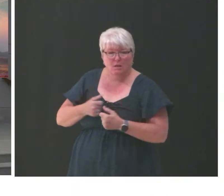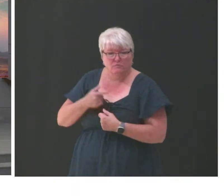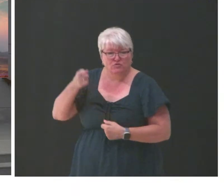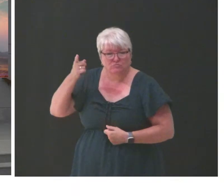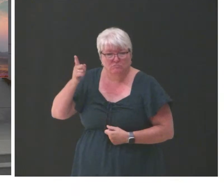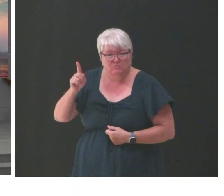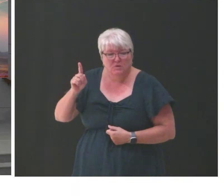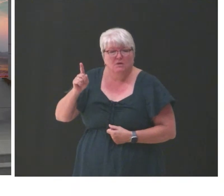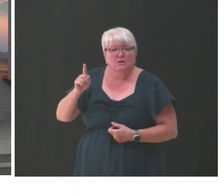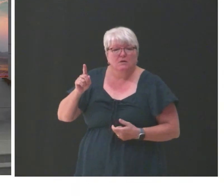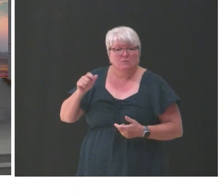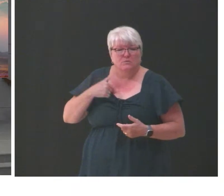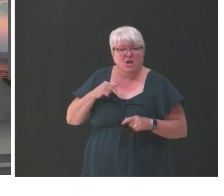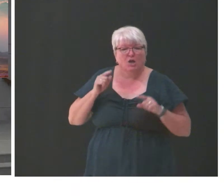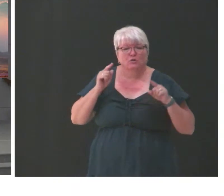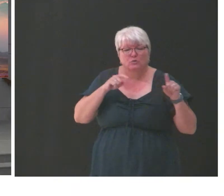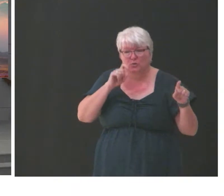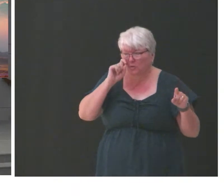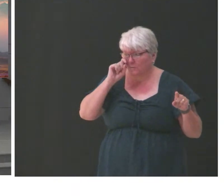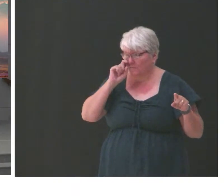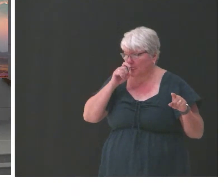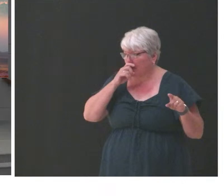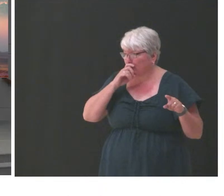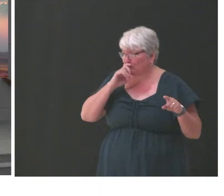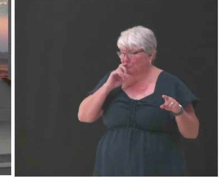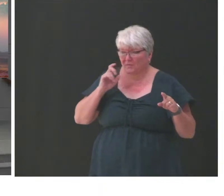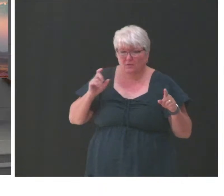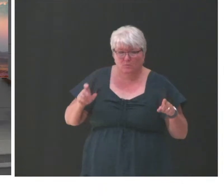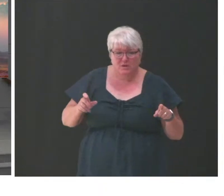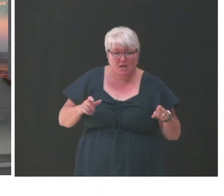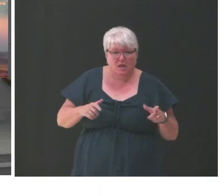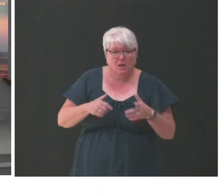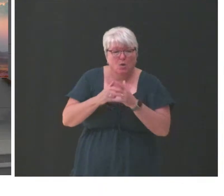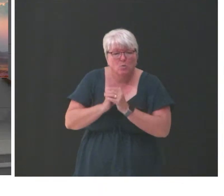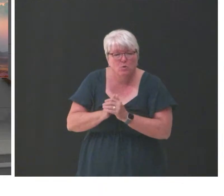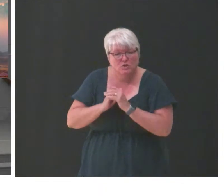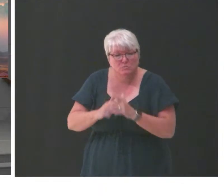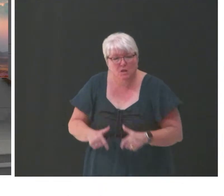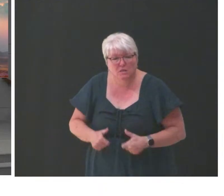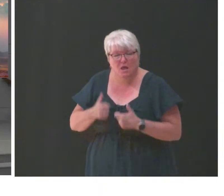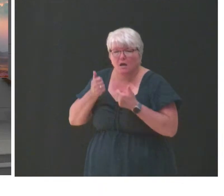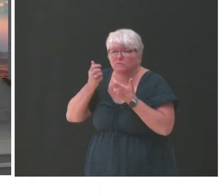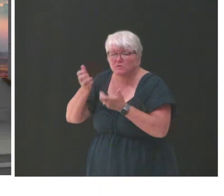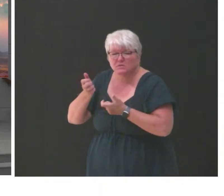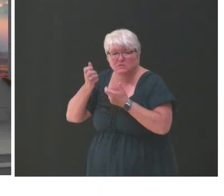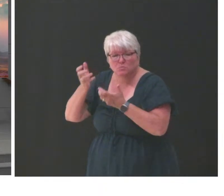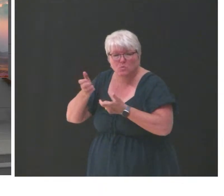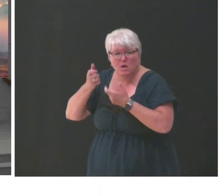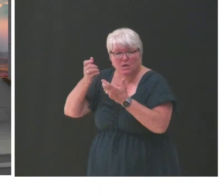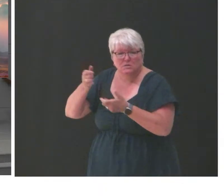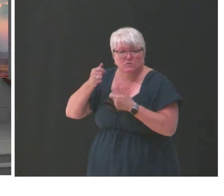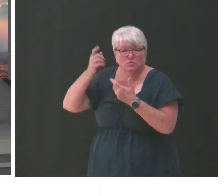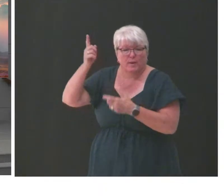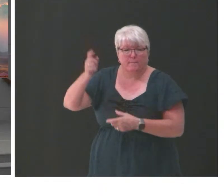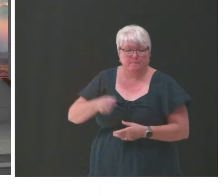Outside of here, we're not living before the King in a life of worship, of love expressed to him.